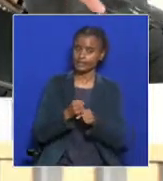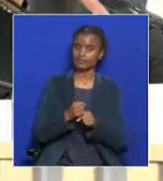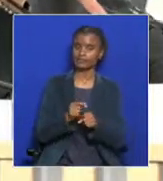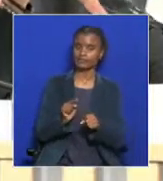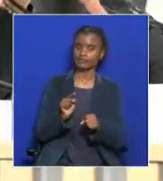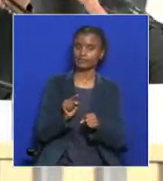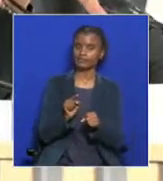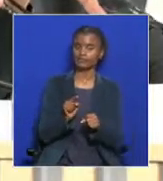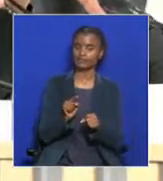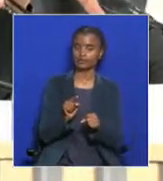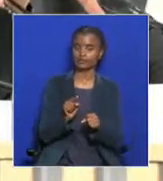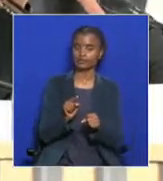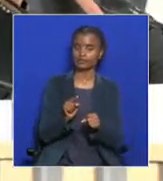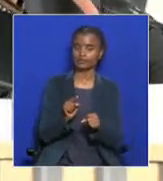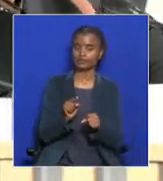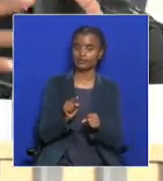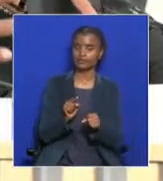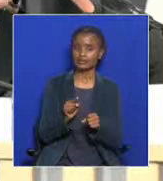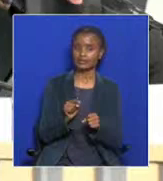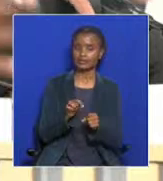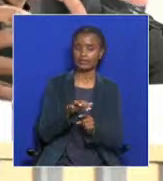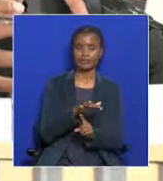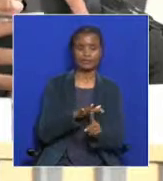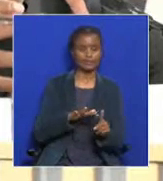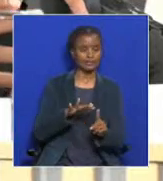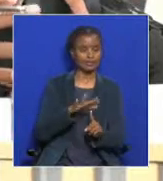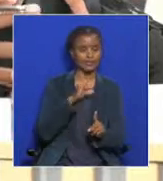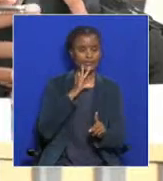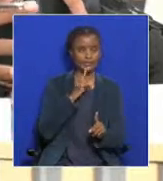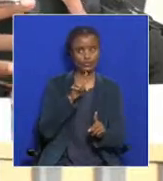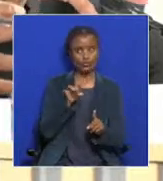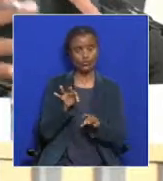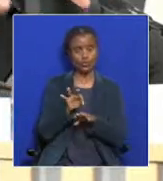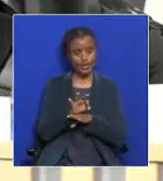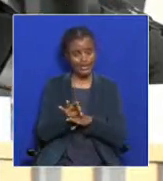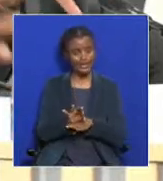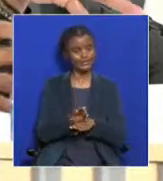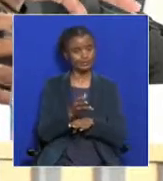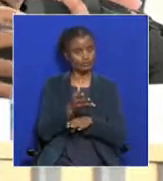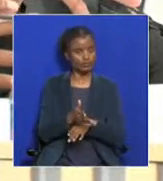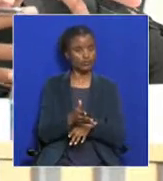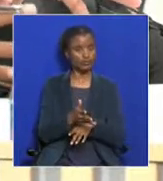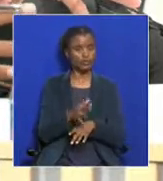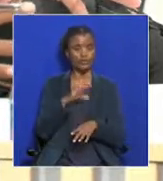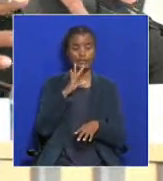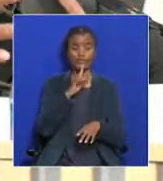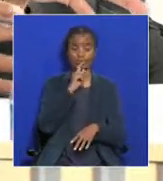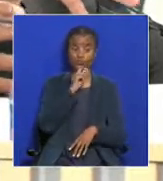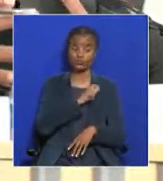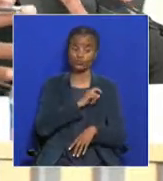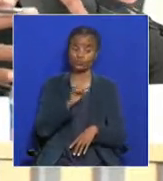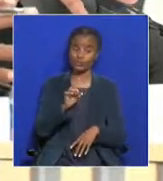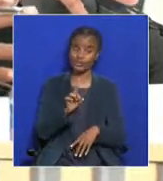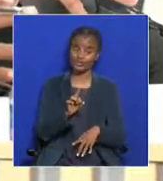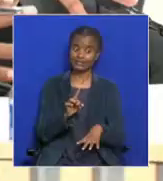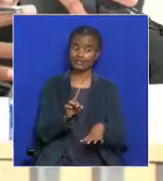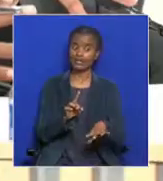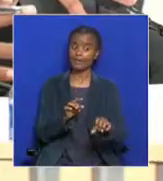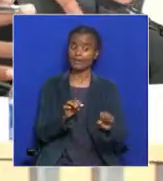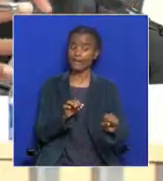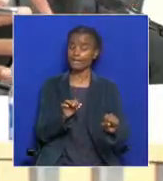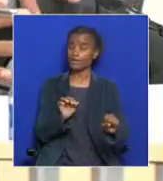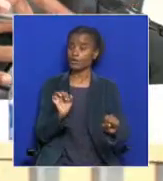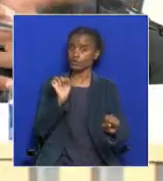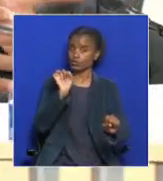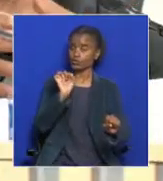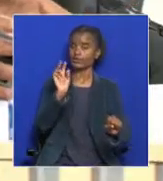set of circumstances that, in fact, the truth of it is this remained your matter even as you were on